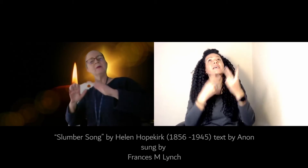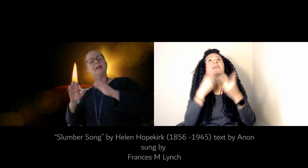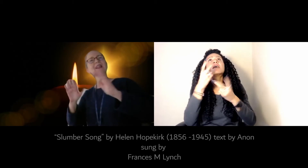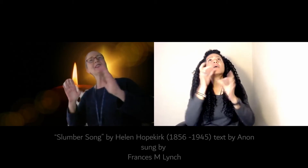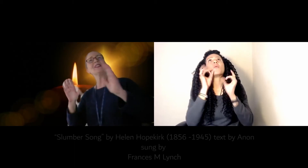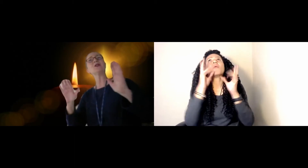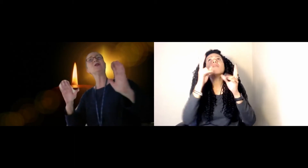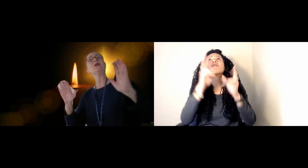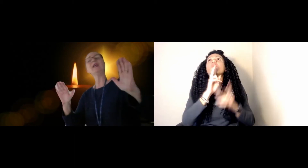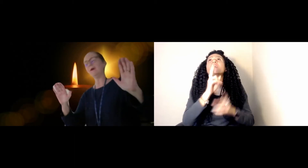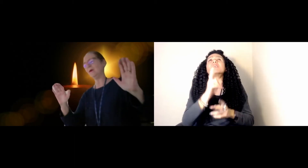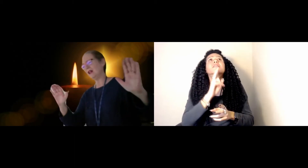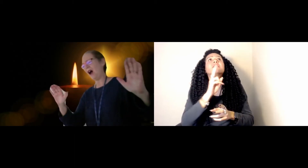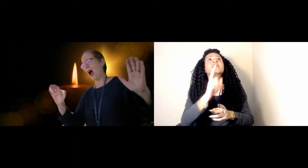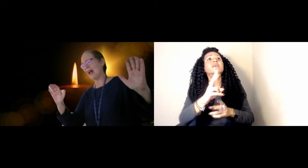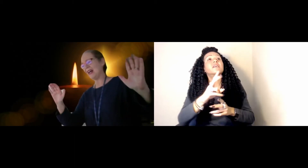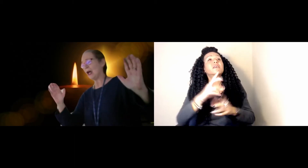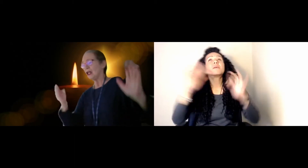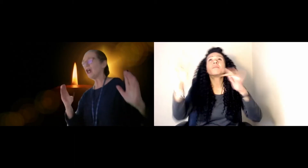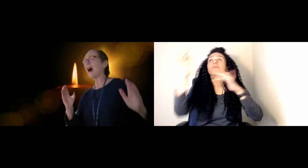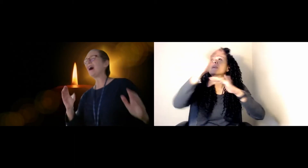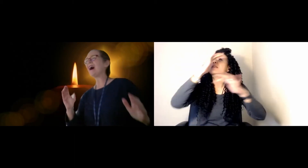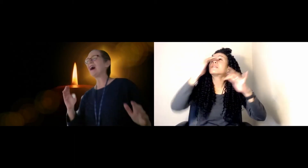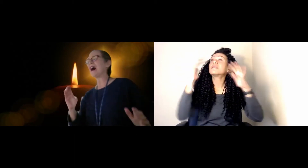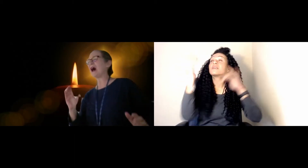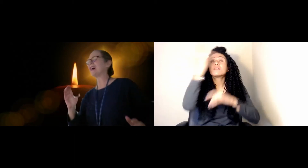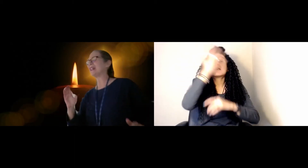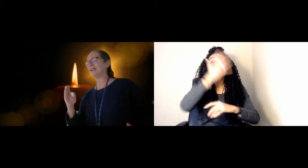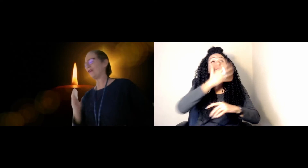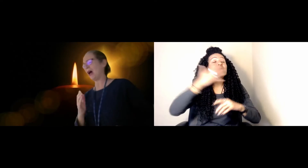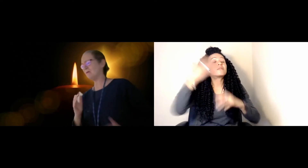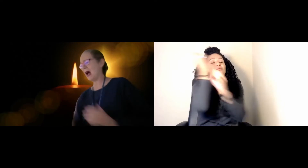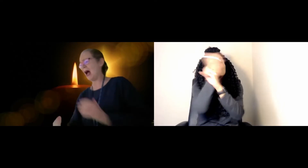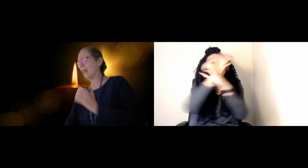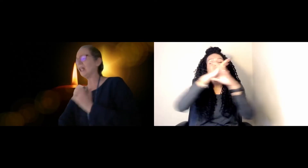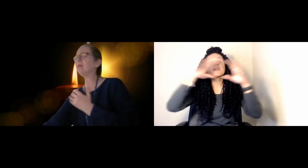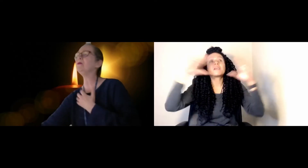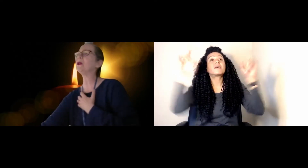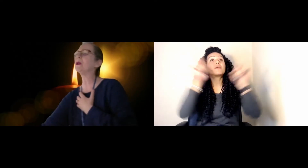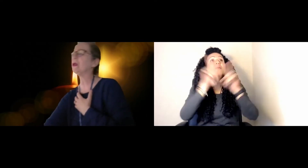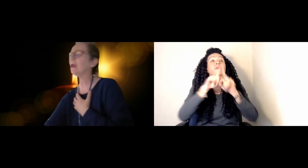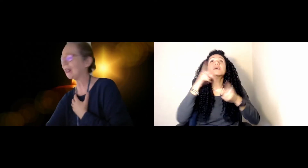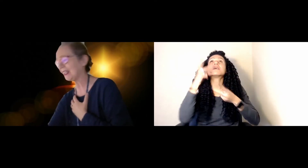voices, mystic dream-like, chant the magic